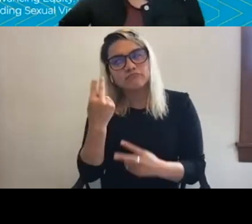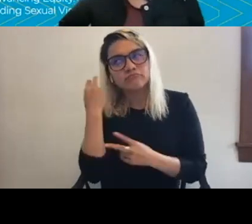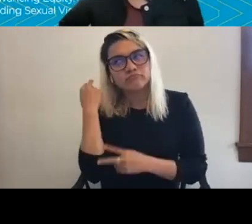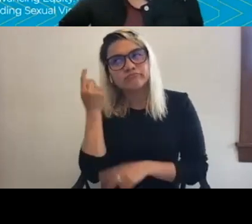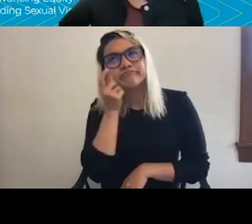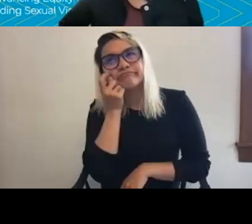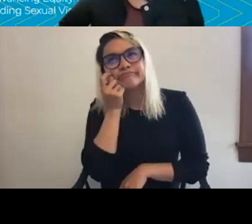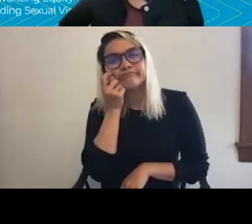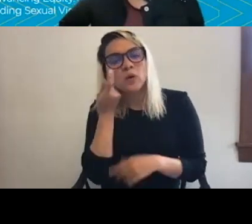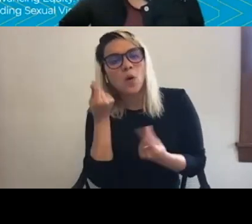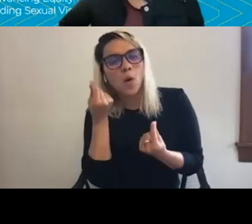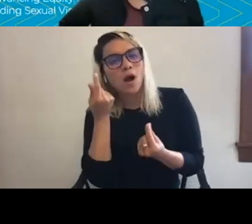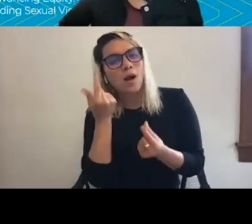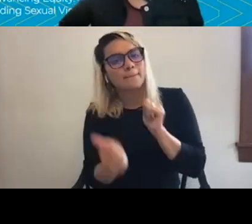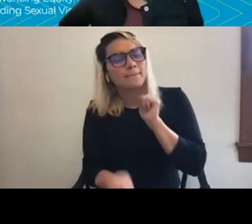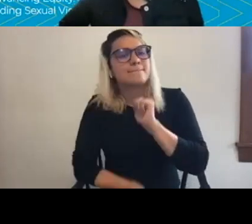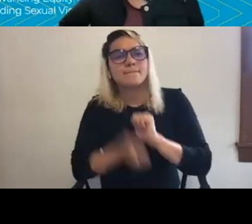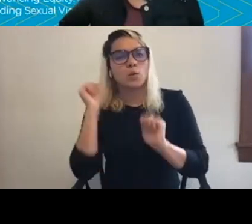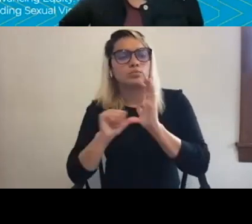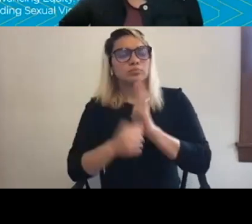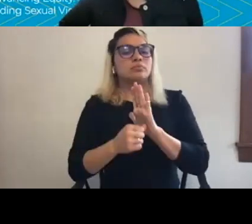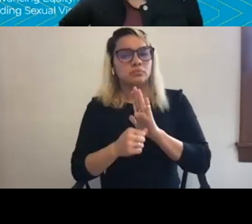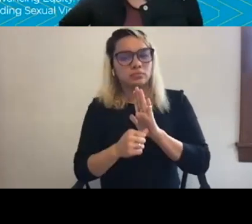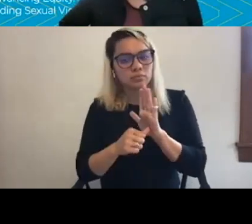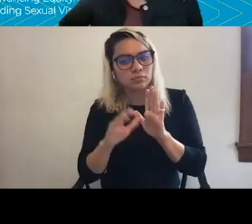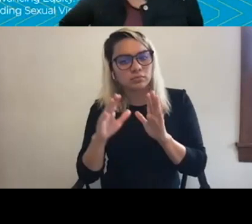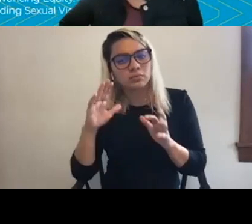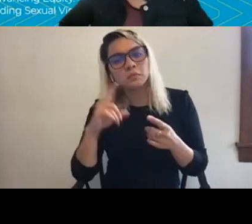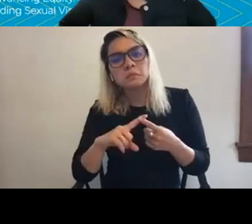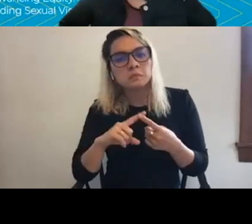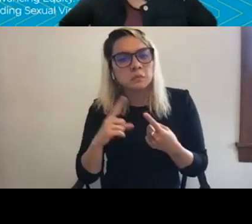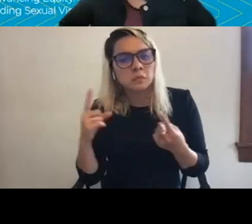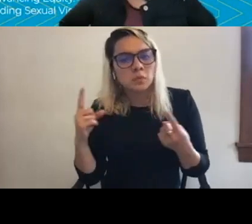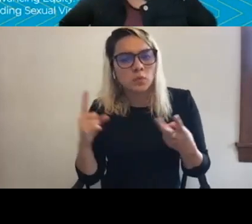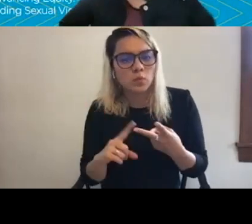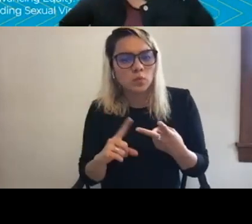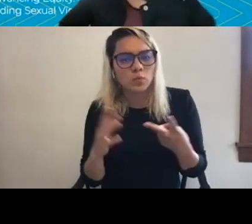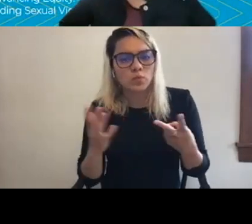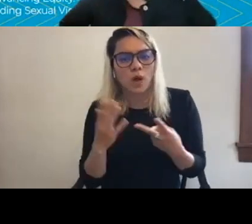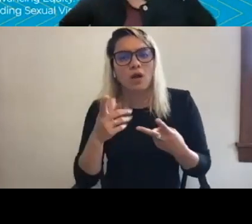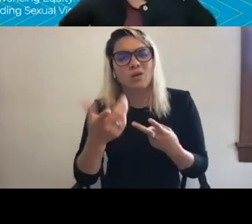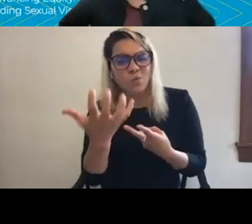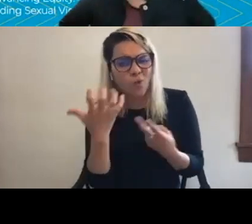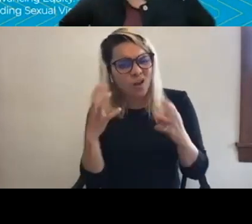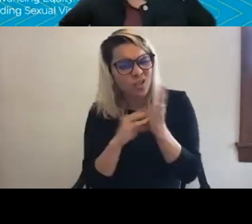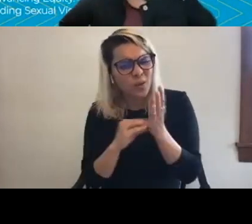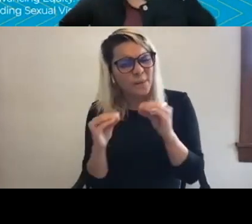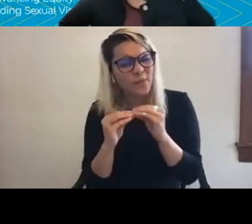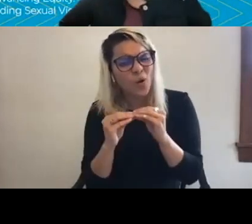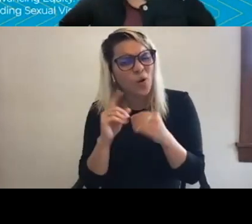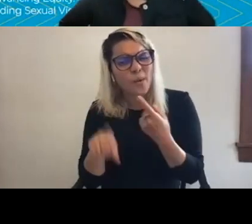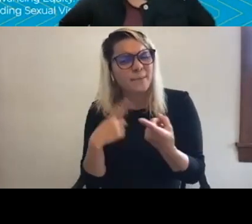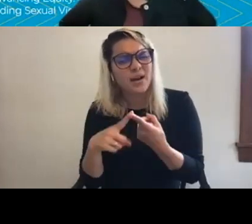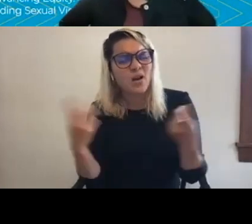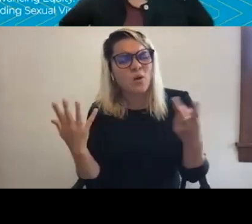you think you'll remember the most? And what are you curious to learn more about? We'd love to hear from you in that